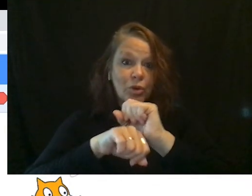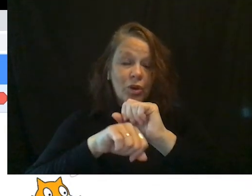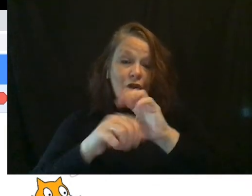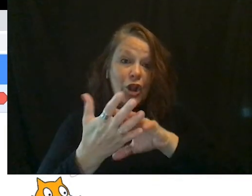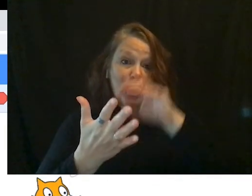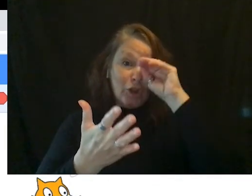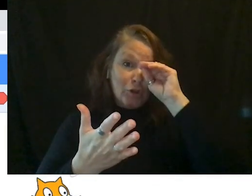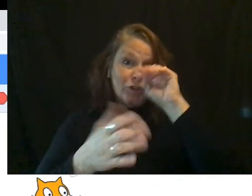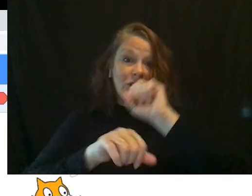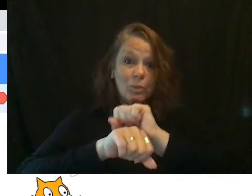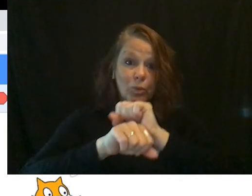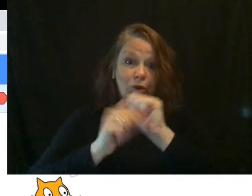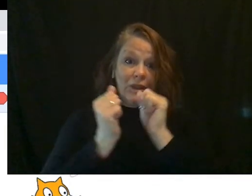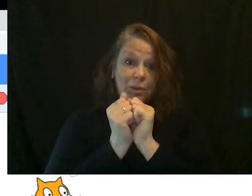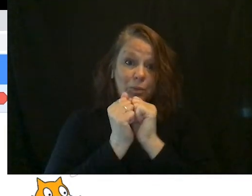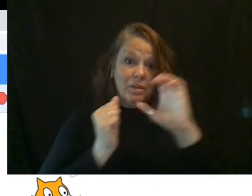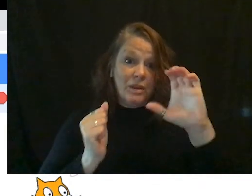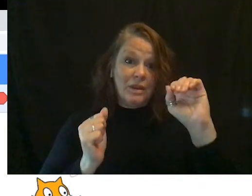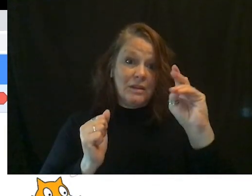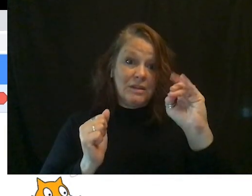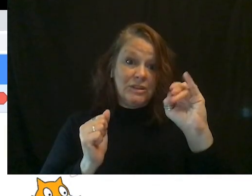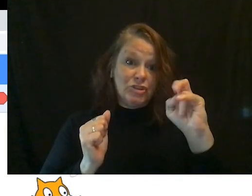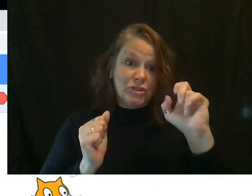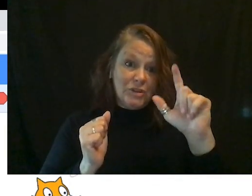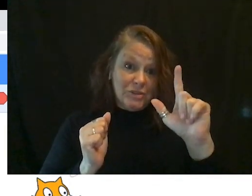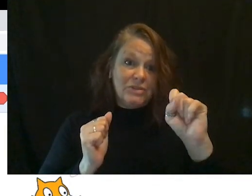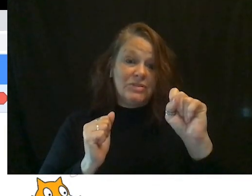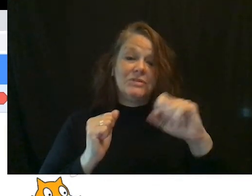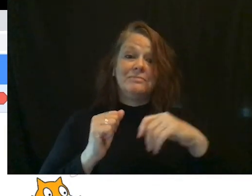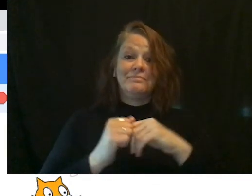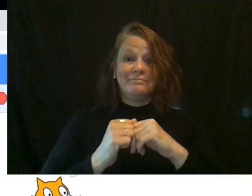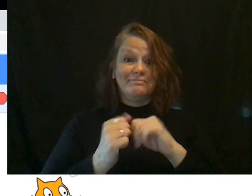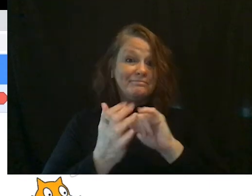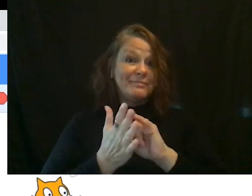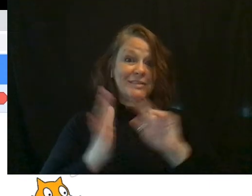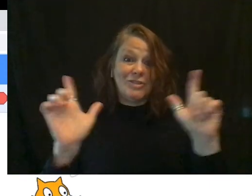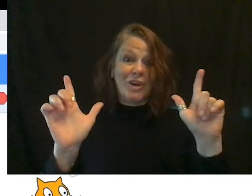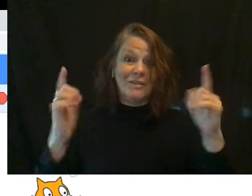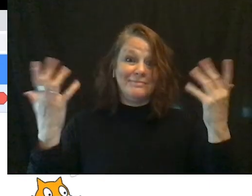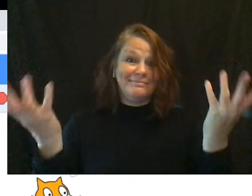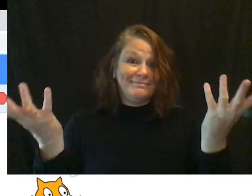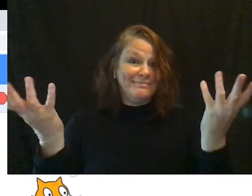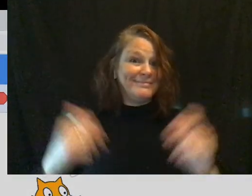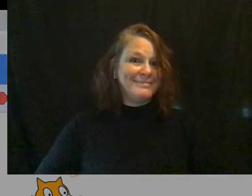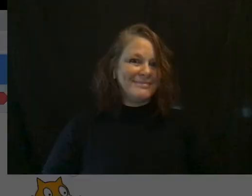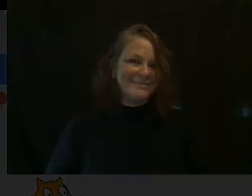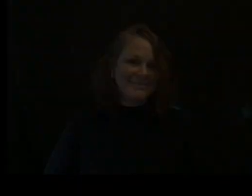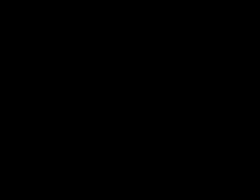try out the challenge problems and just try experimenting on your own and seeing what you can do with them. That's all for now.